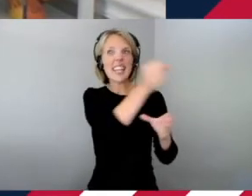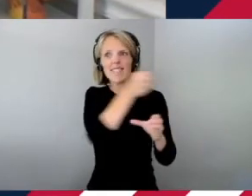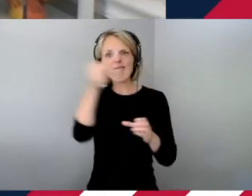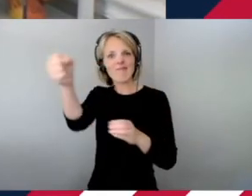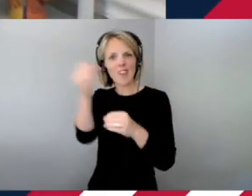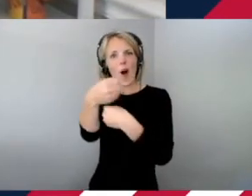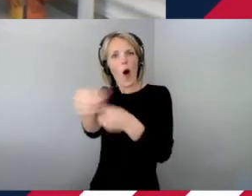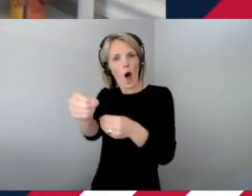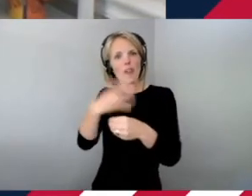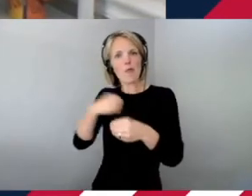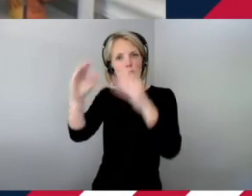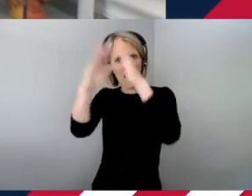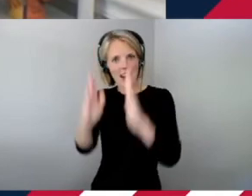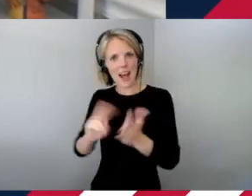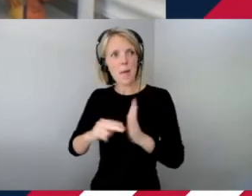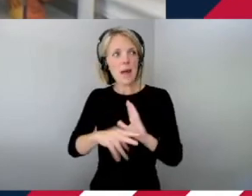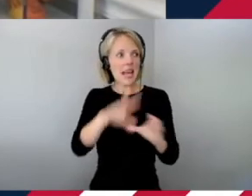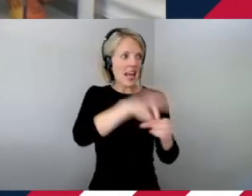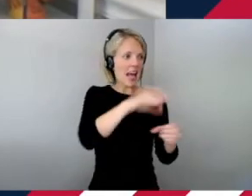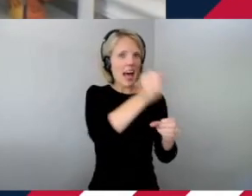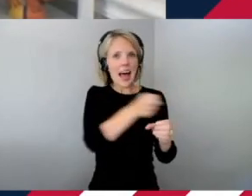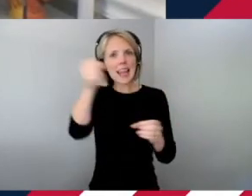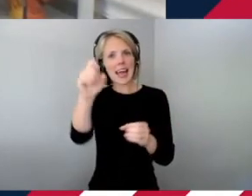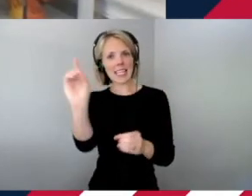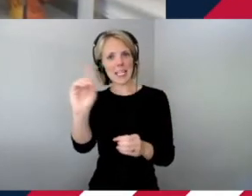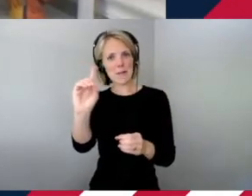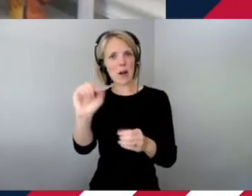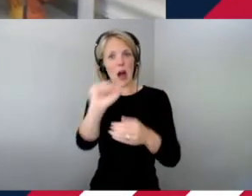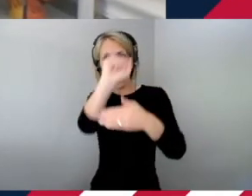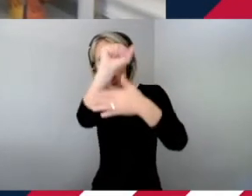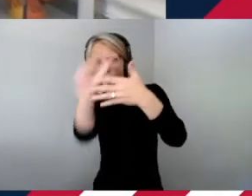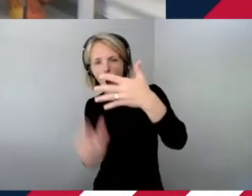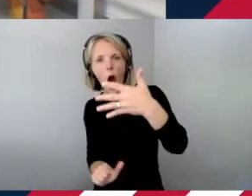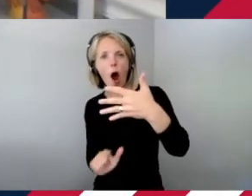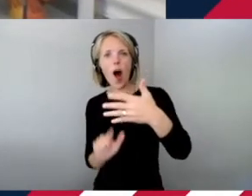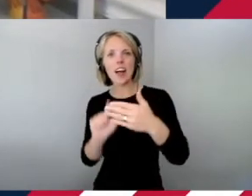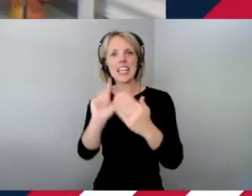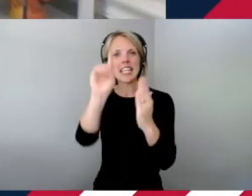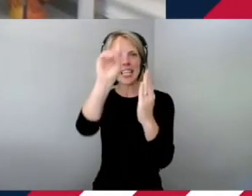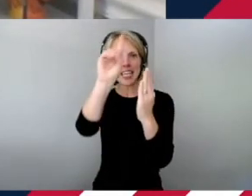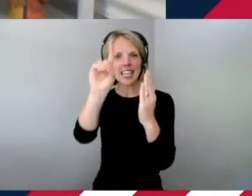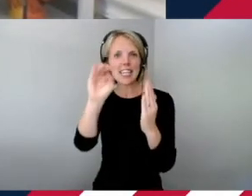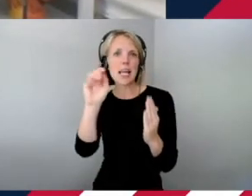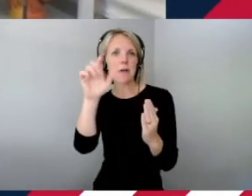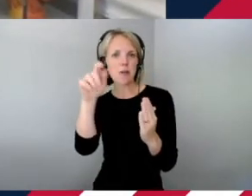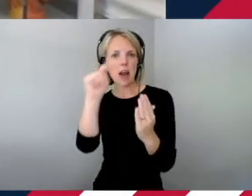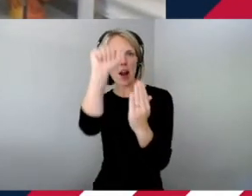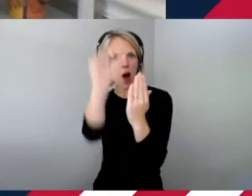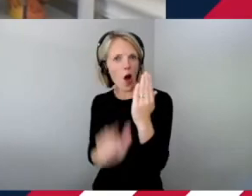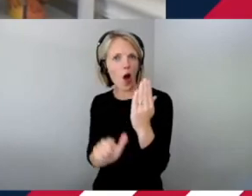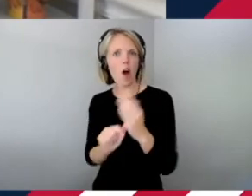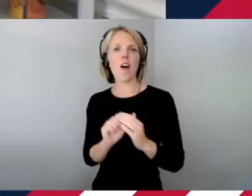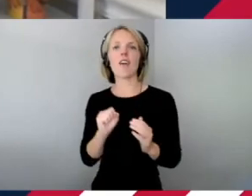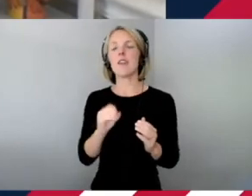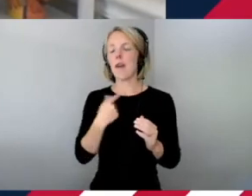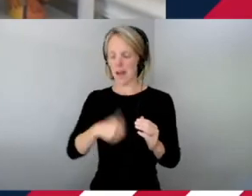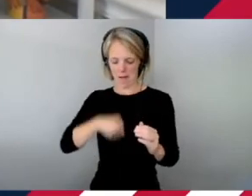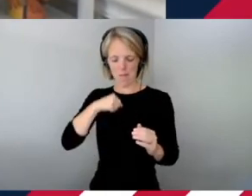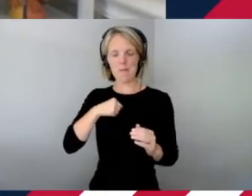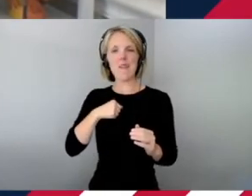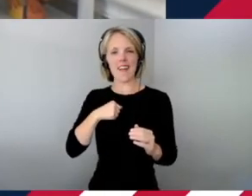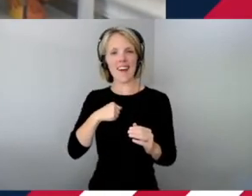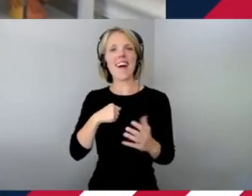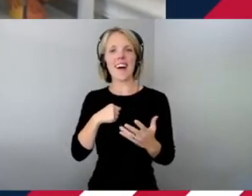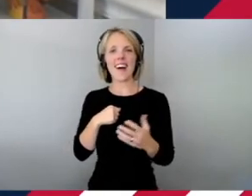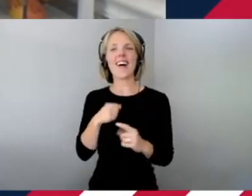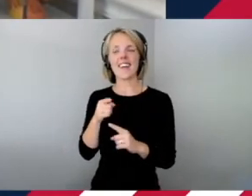electing Democrats up and down the ticket all across this country. I'm so proud that our convention